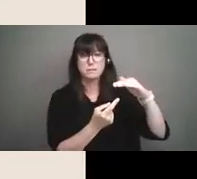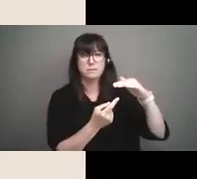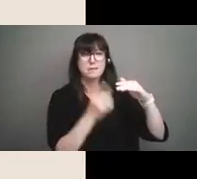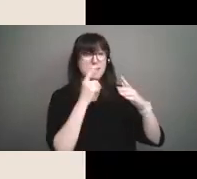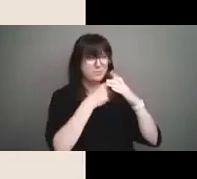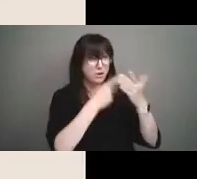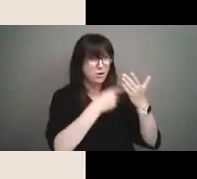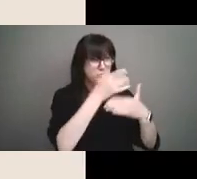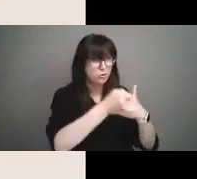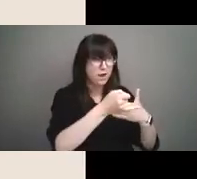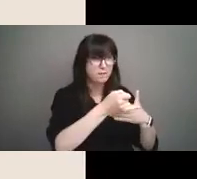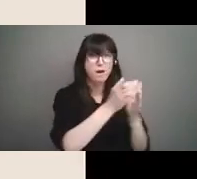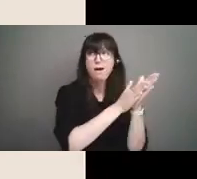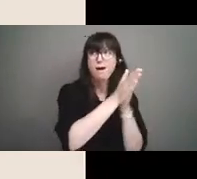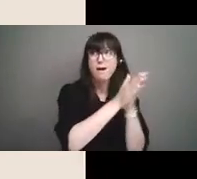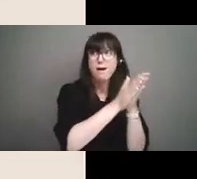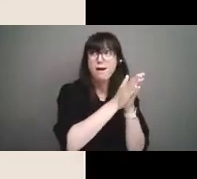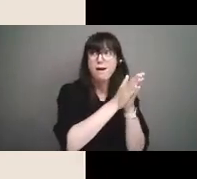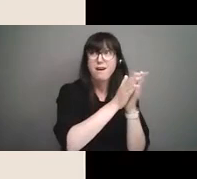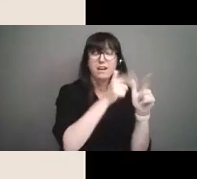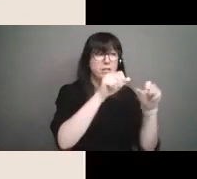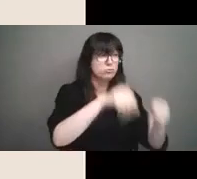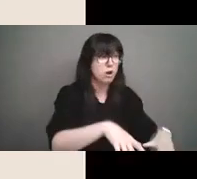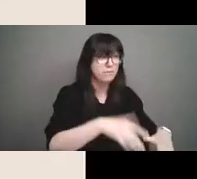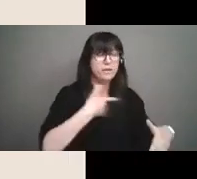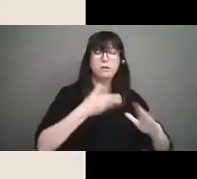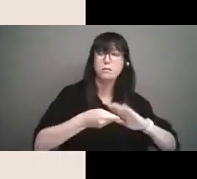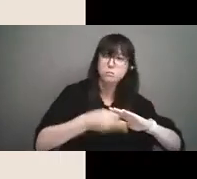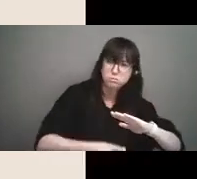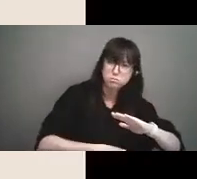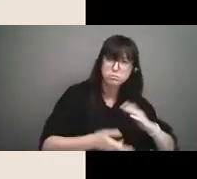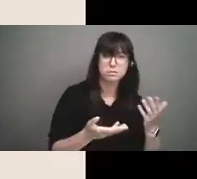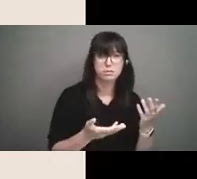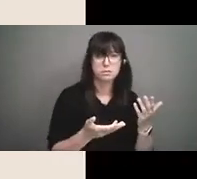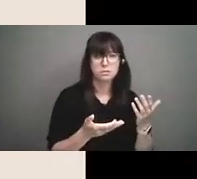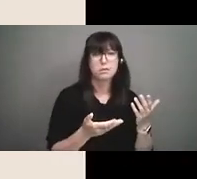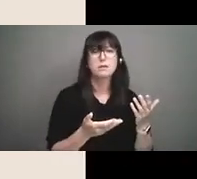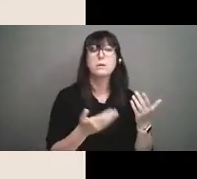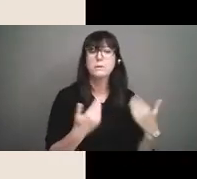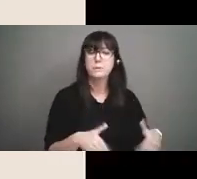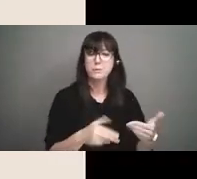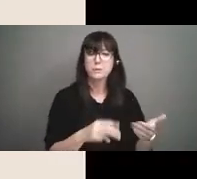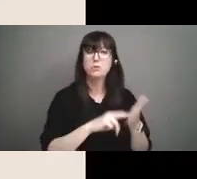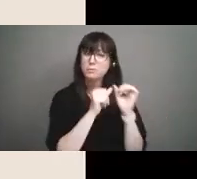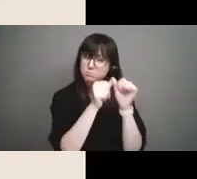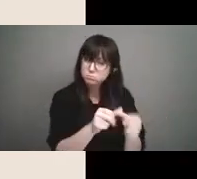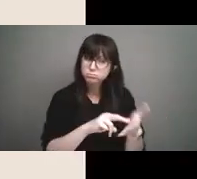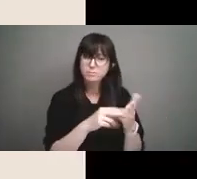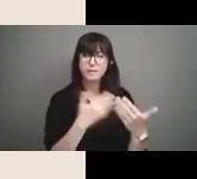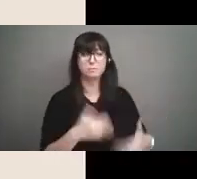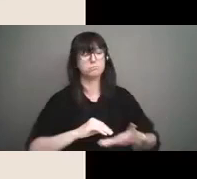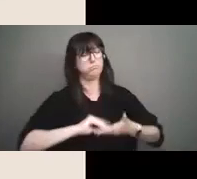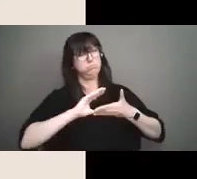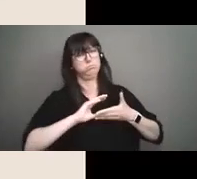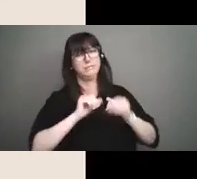beginning, it's been identified as a risk. It's being part of conversation, which gives me hope. So we continue to look